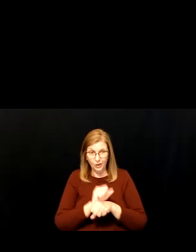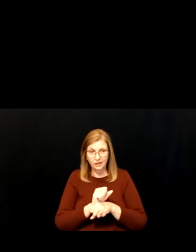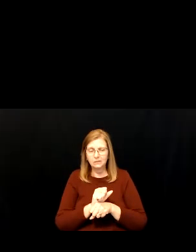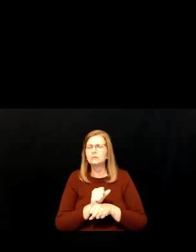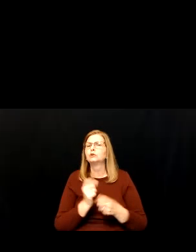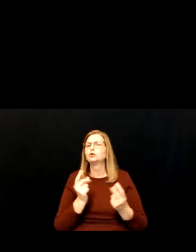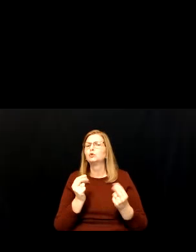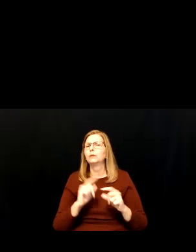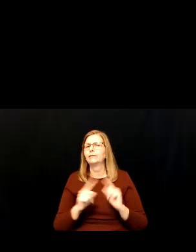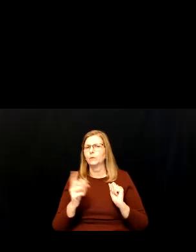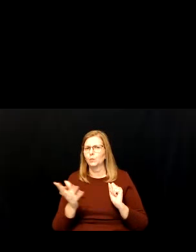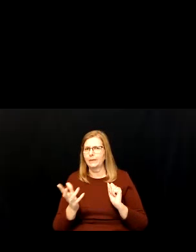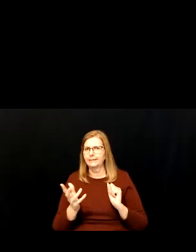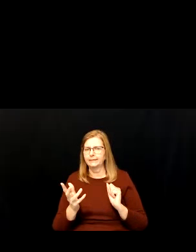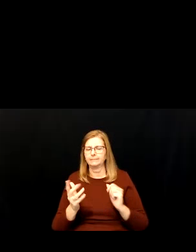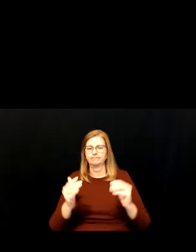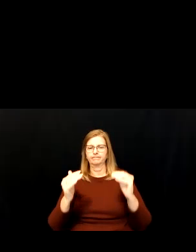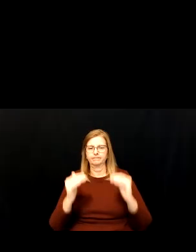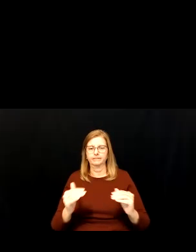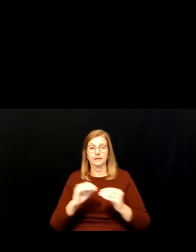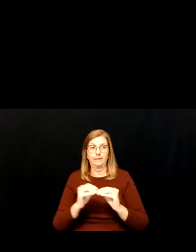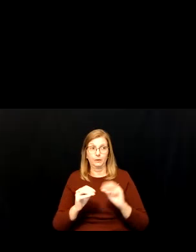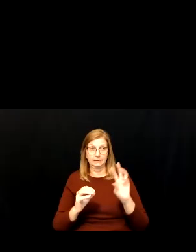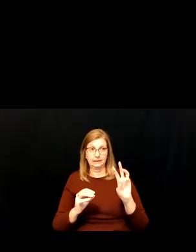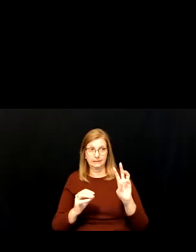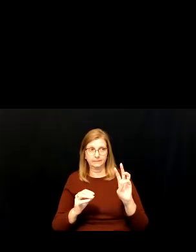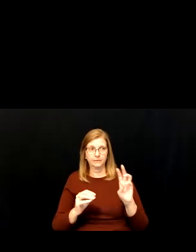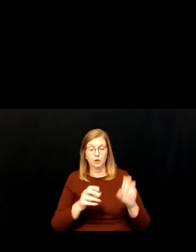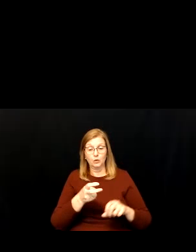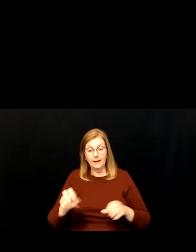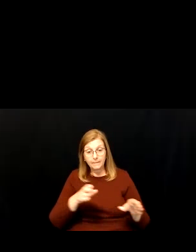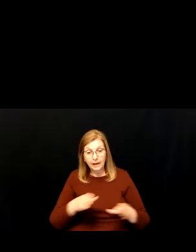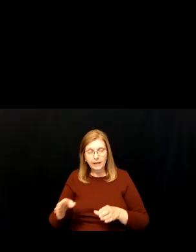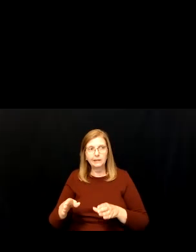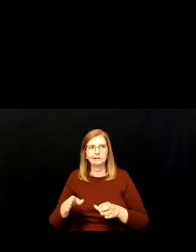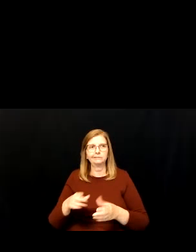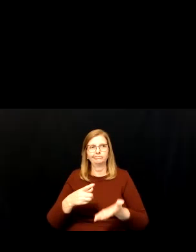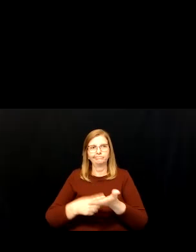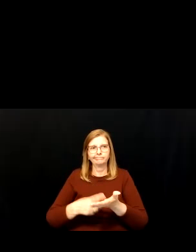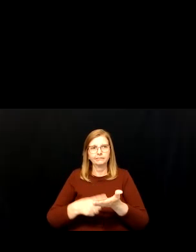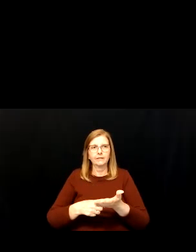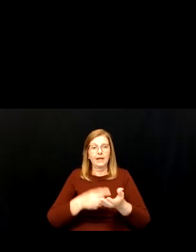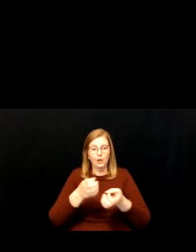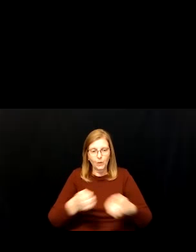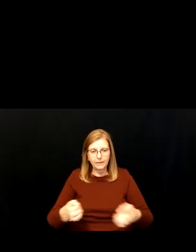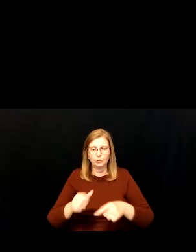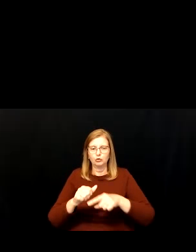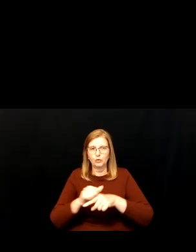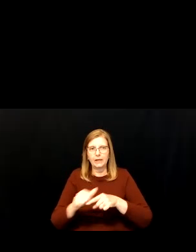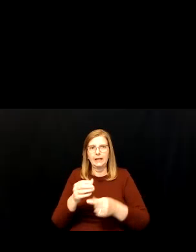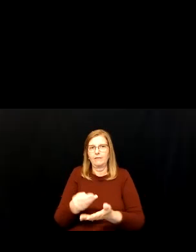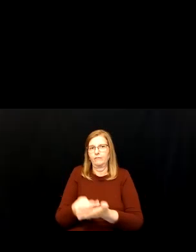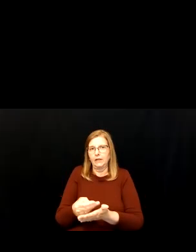different? Number 6, transition plans address specific equipment, training, and funding issues, such